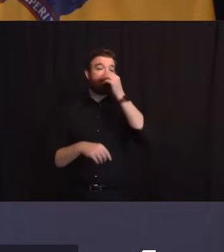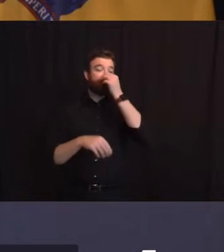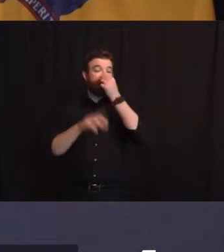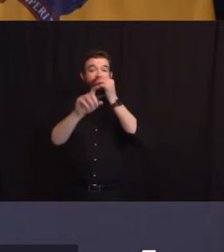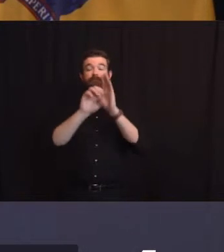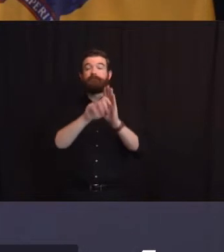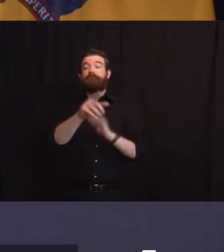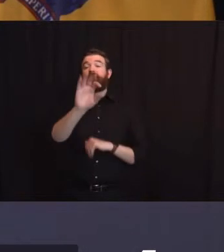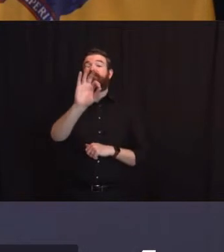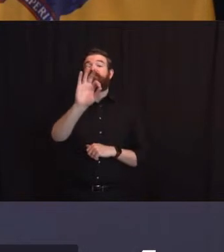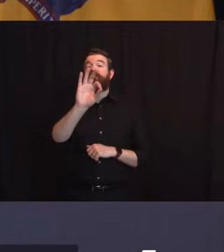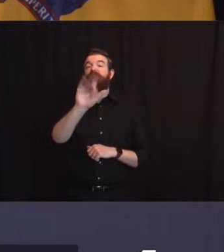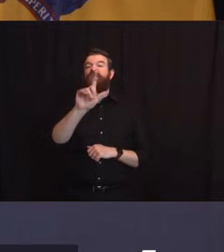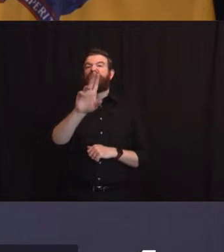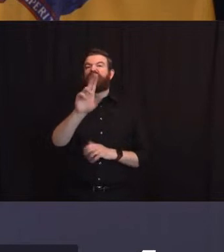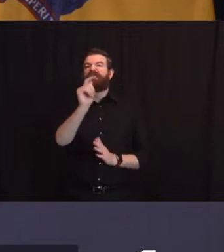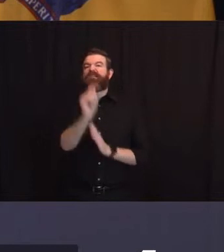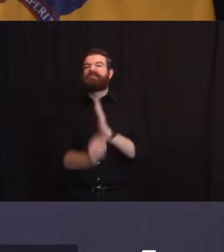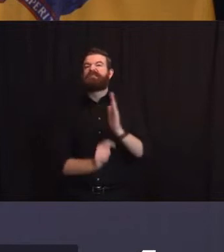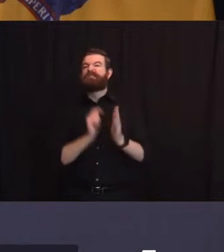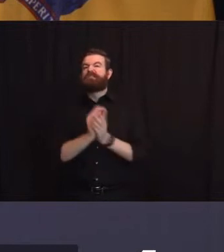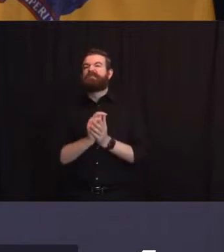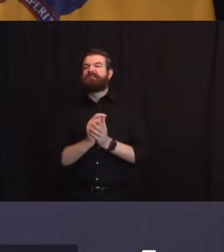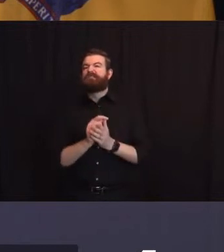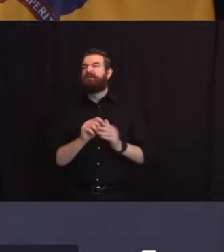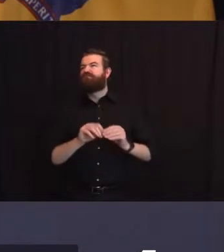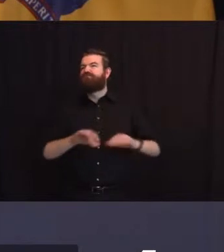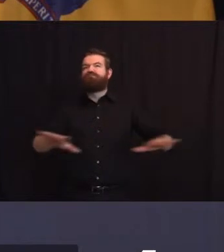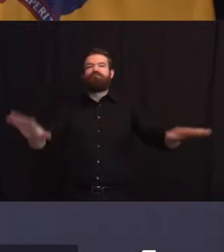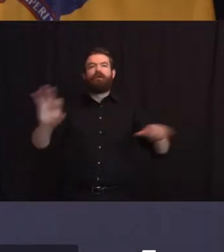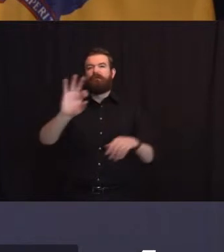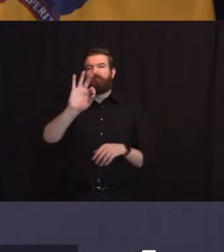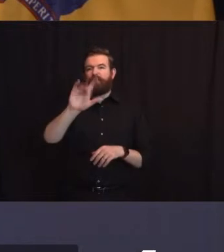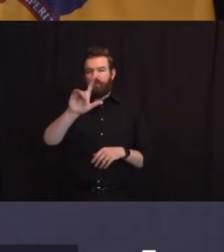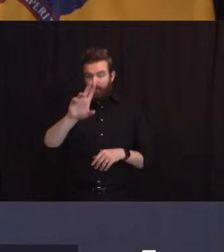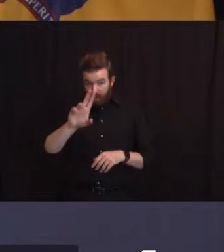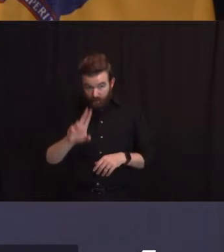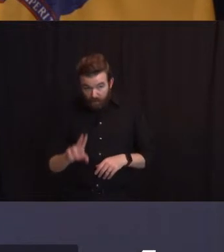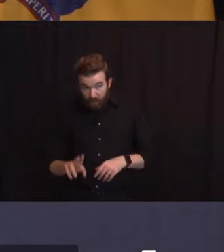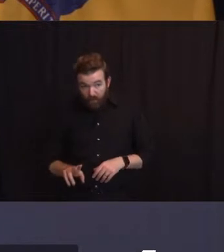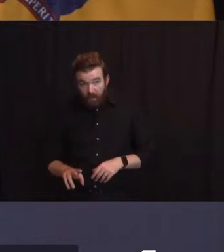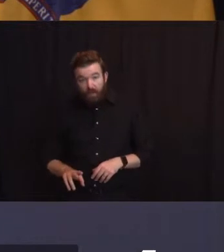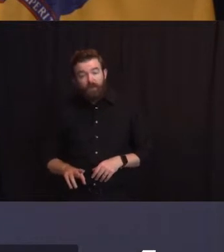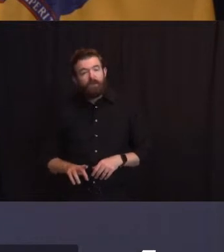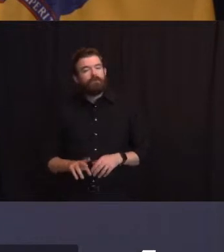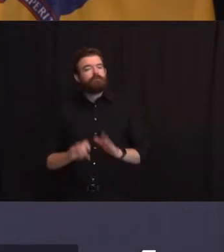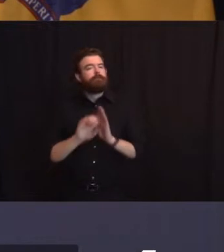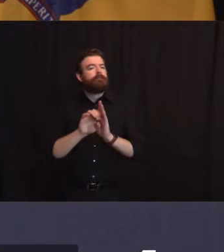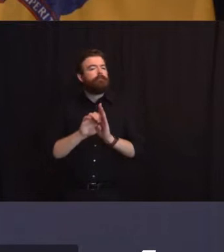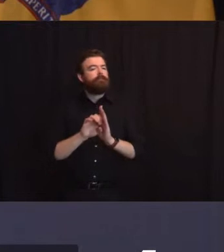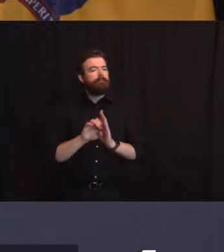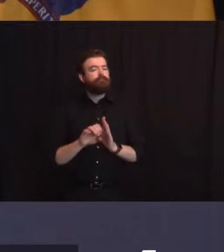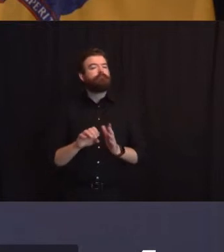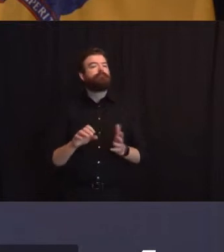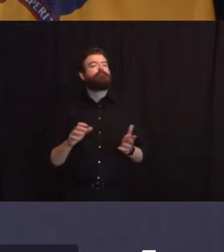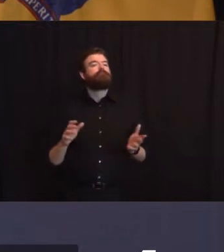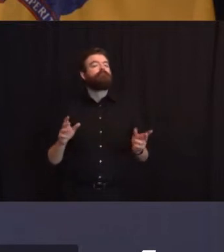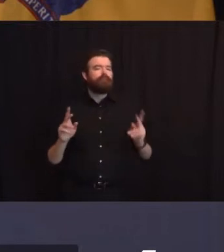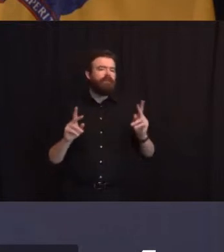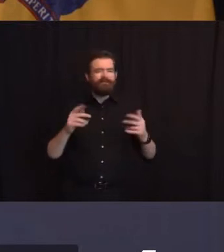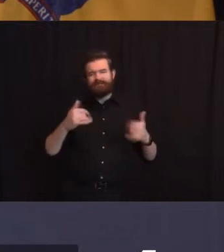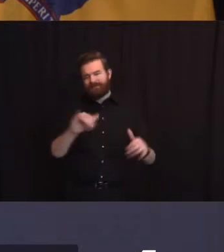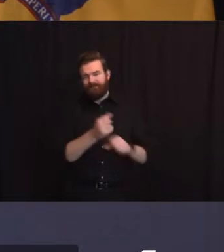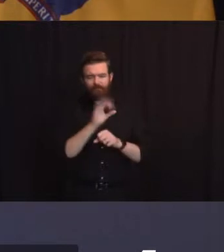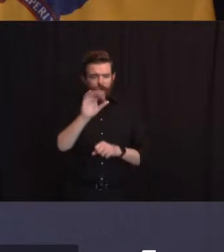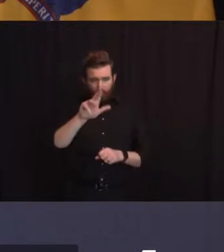at some small level it is still among us, but we feel like we can responsibly go into places and not have to worry about who's got